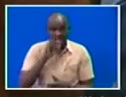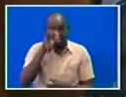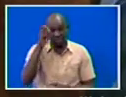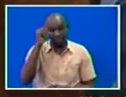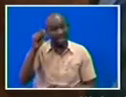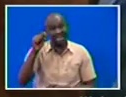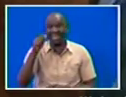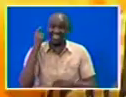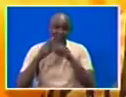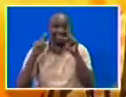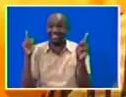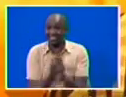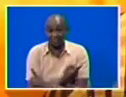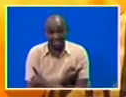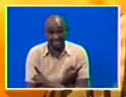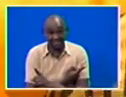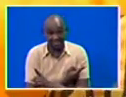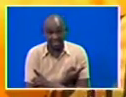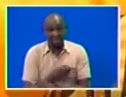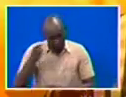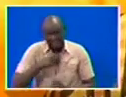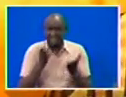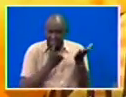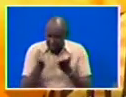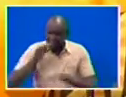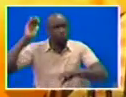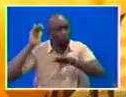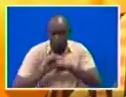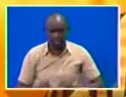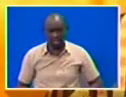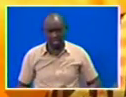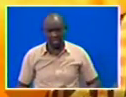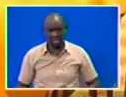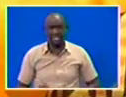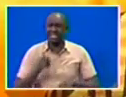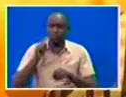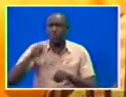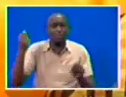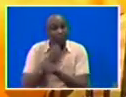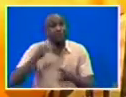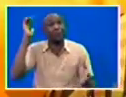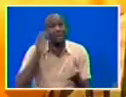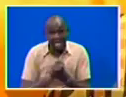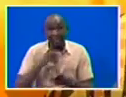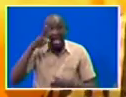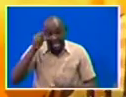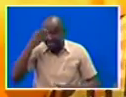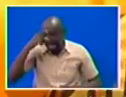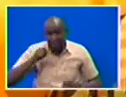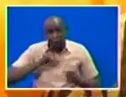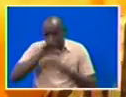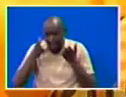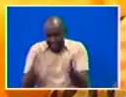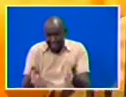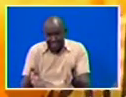was different though. Unahudumiwa vizuri. Hata uwezi amini ya kwamba kama ni NHIF itasimamia yale